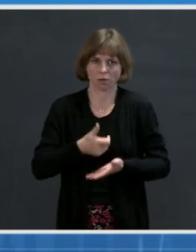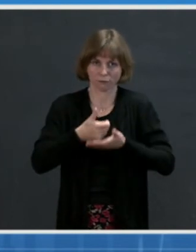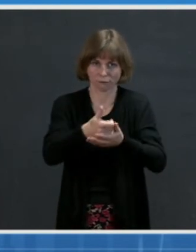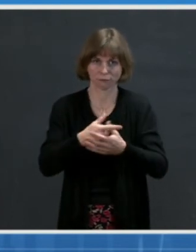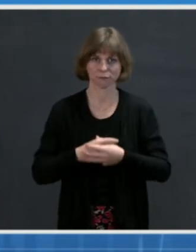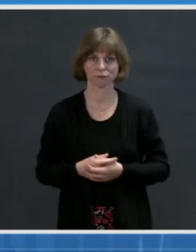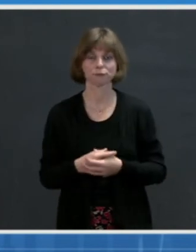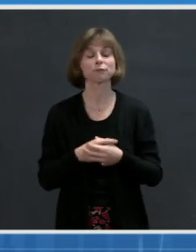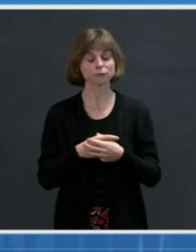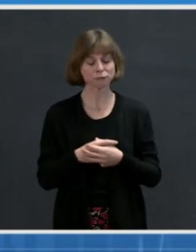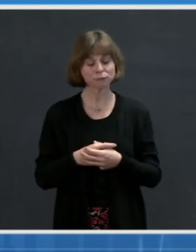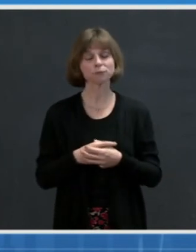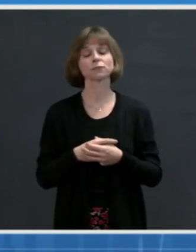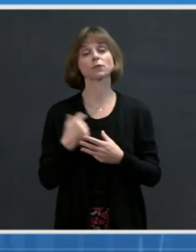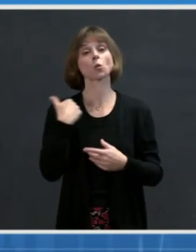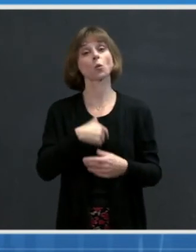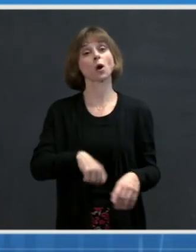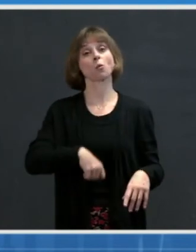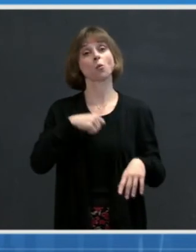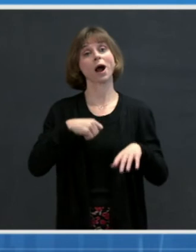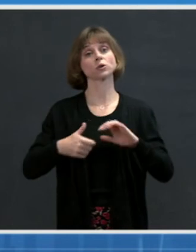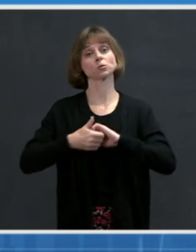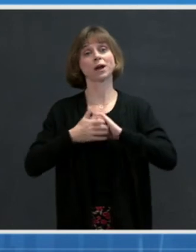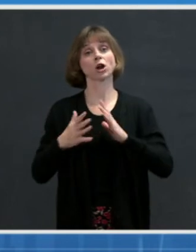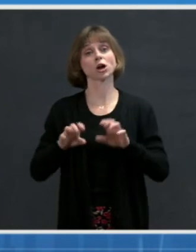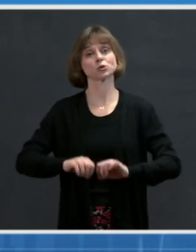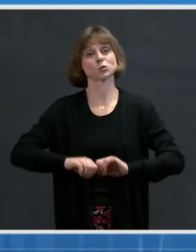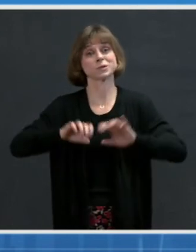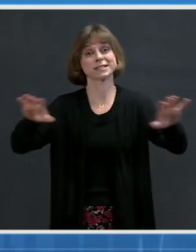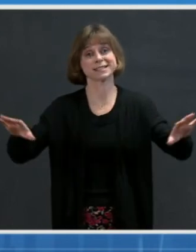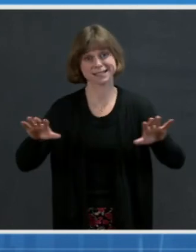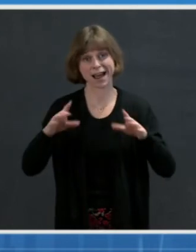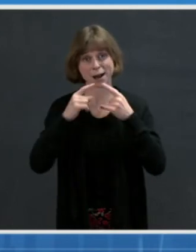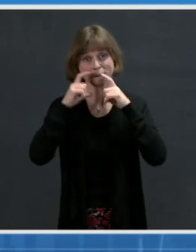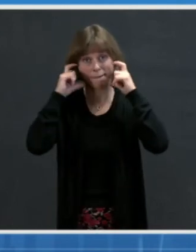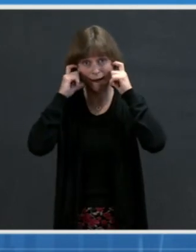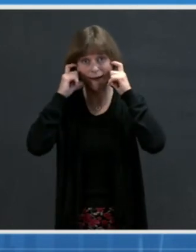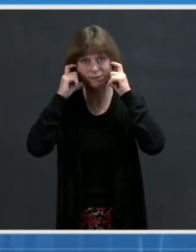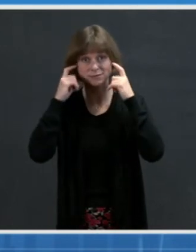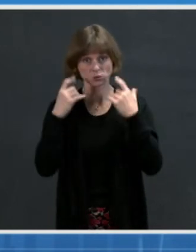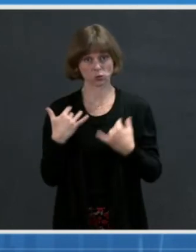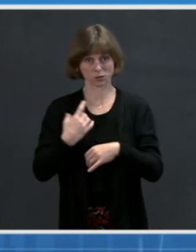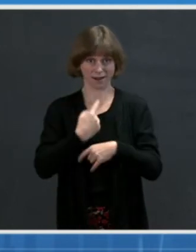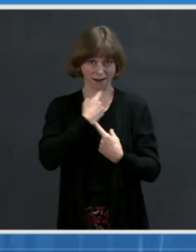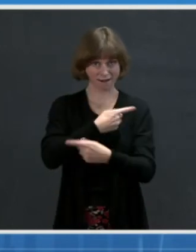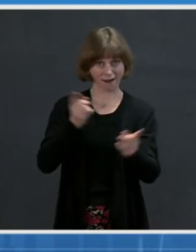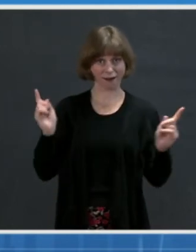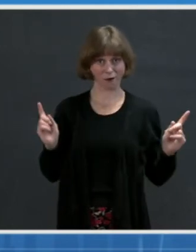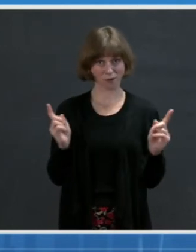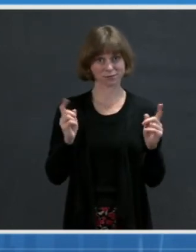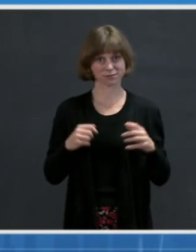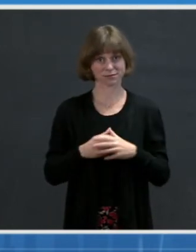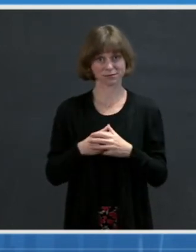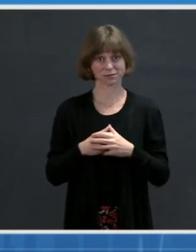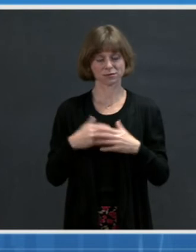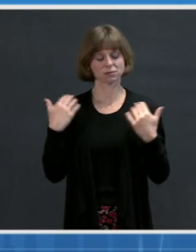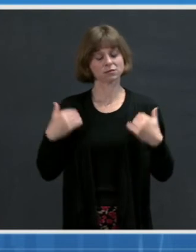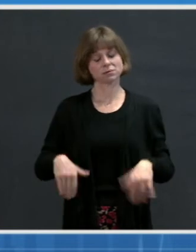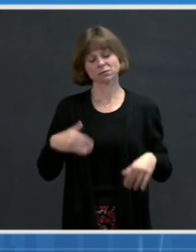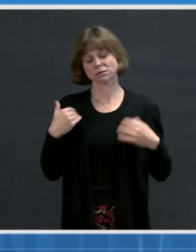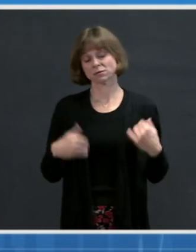to be partners in the announcement made today about sending masks to underserved and vulnerable populations. One of the most impactful things we